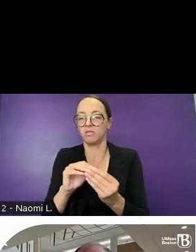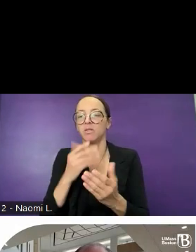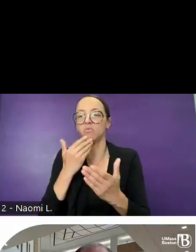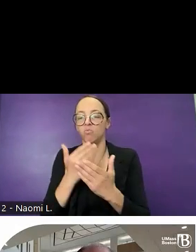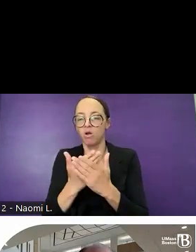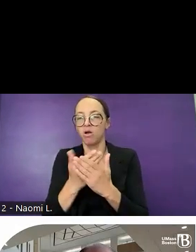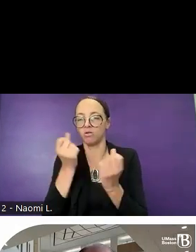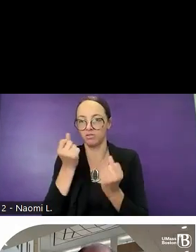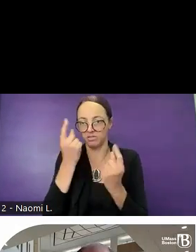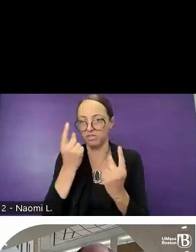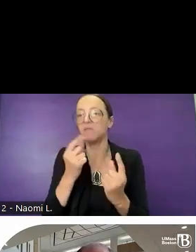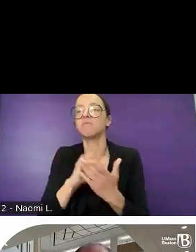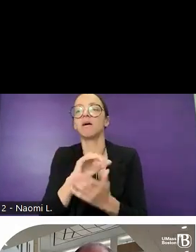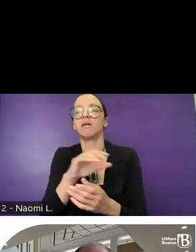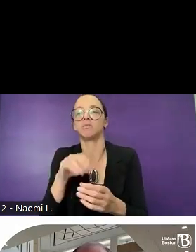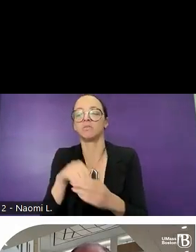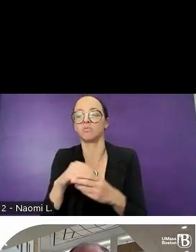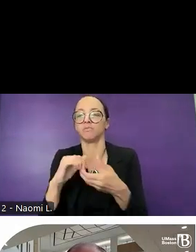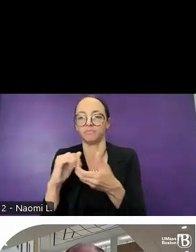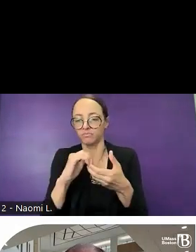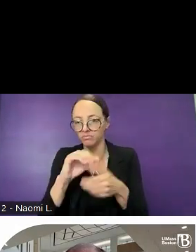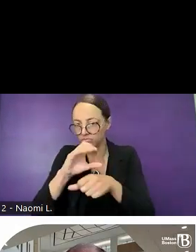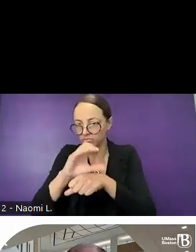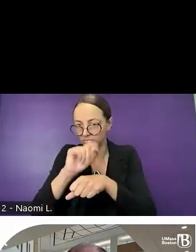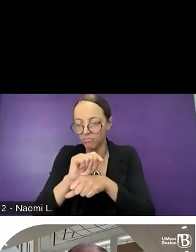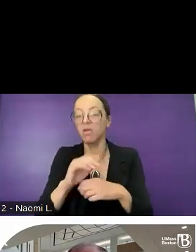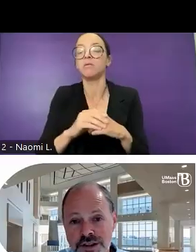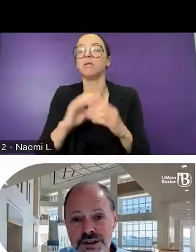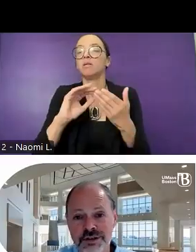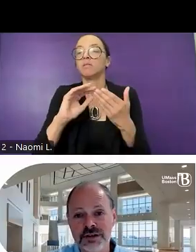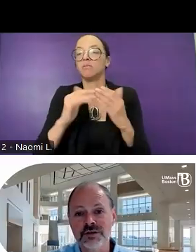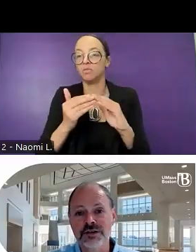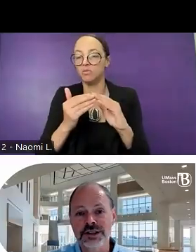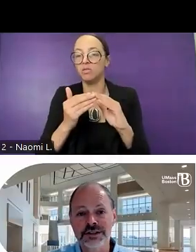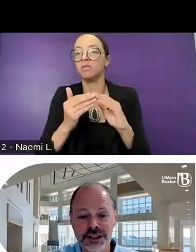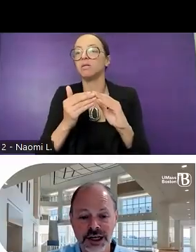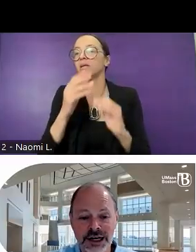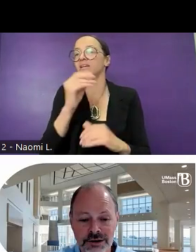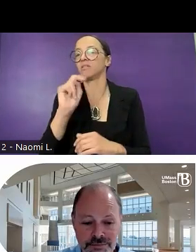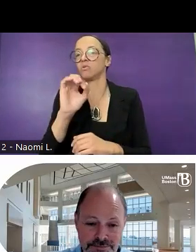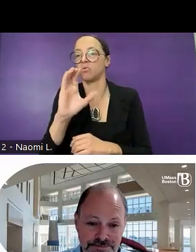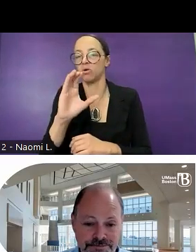includes collaborative consulting, Community Catalyst, and NORC, which is at the University of